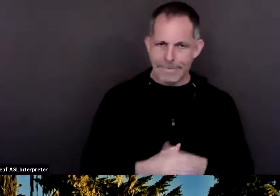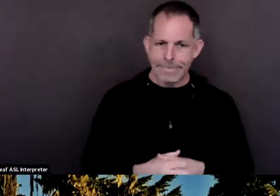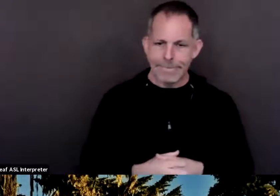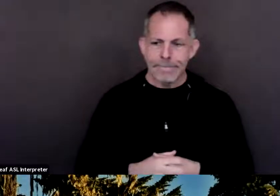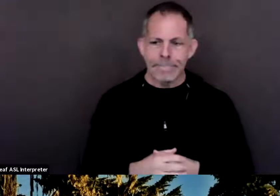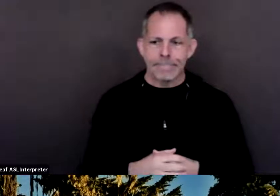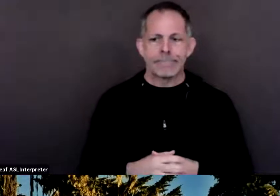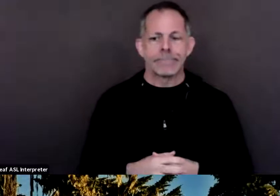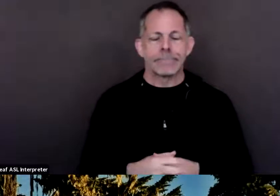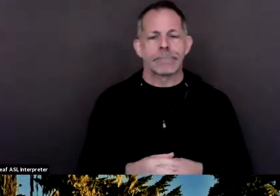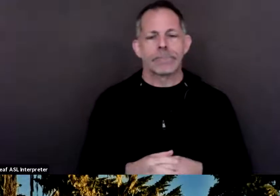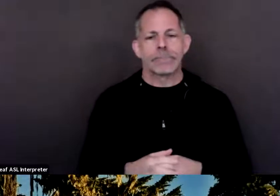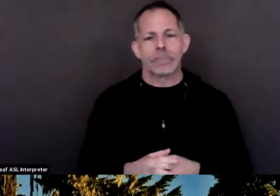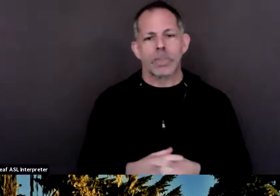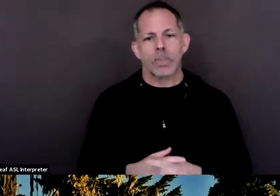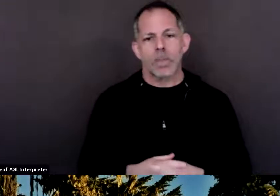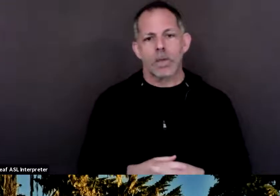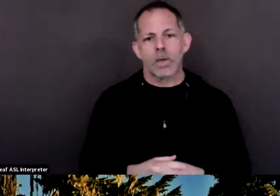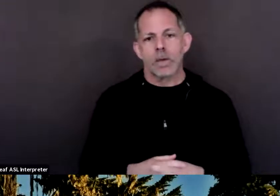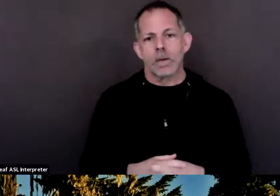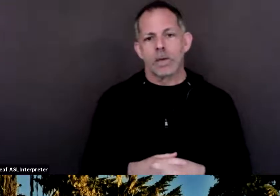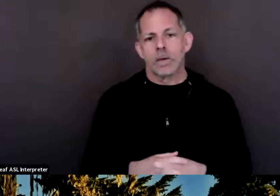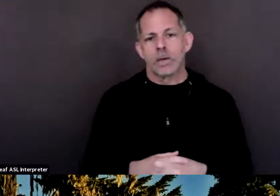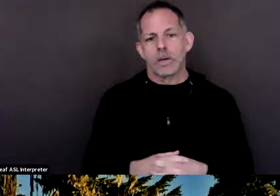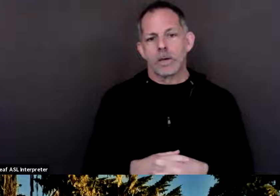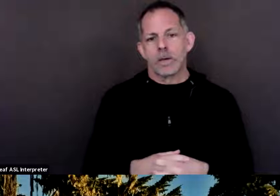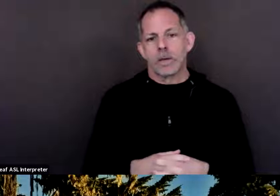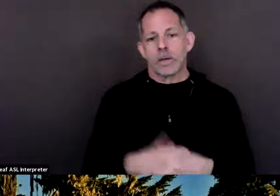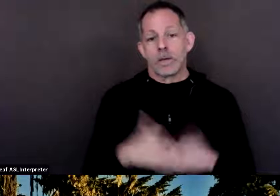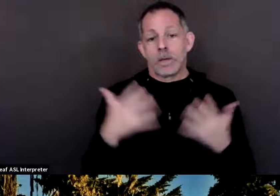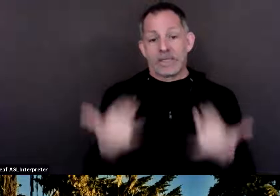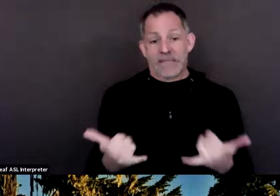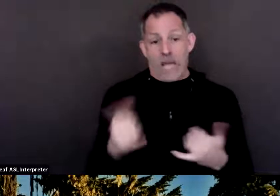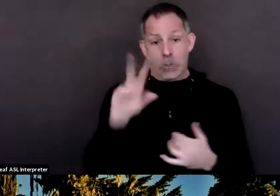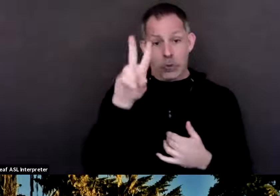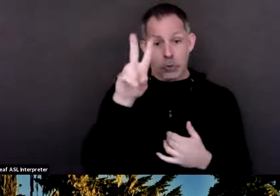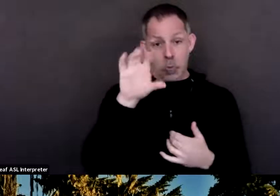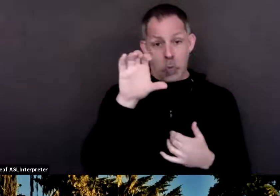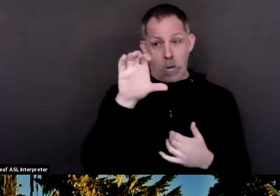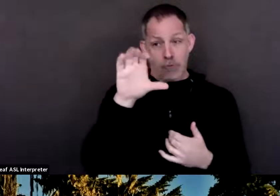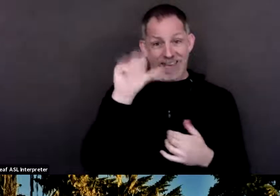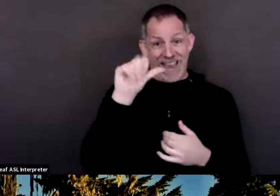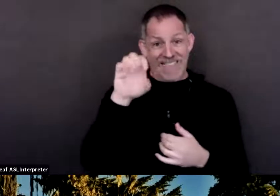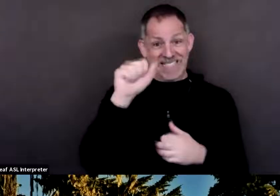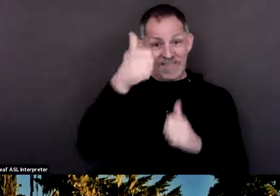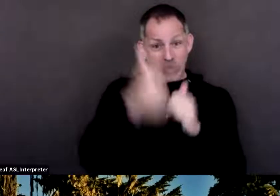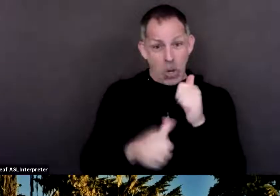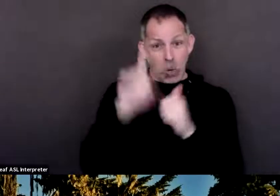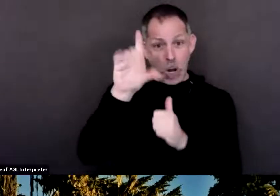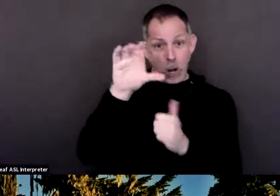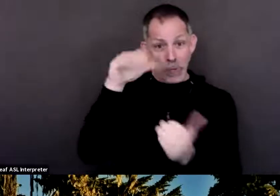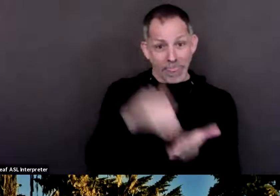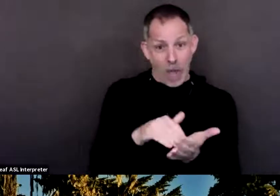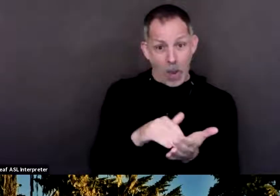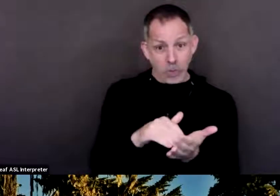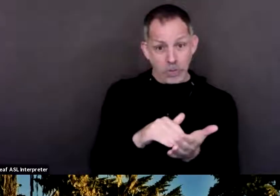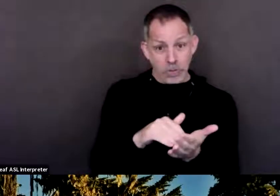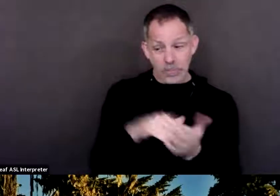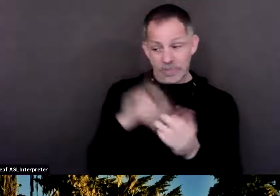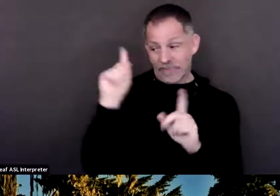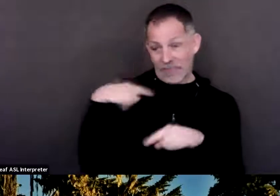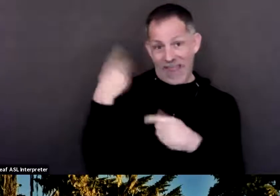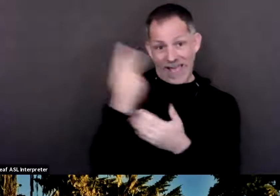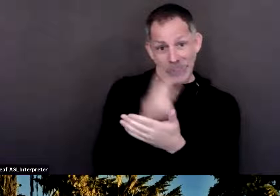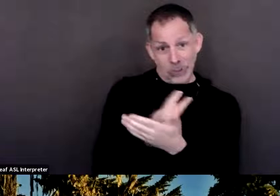seeing that we are now over 200 cases per 100,000 residents in a 2-week period, and hospital rates are increasing but have not